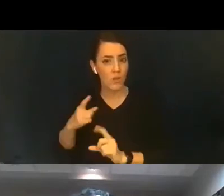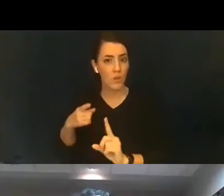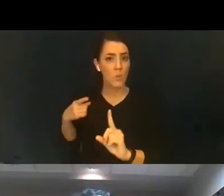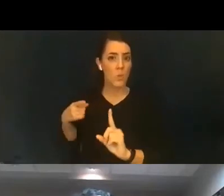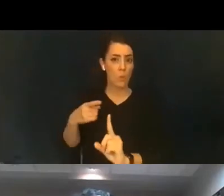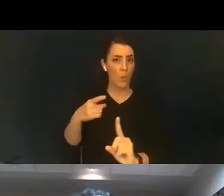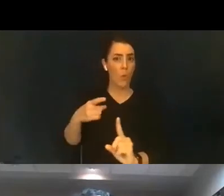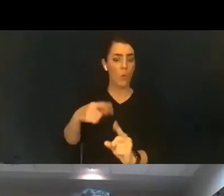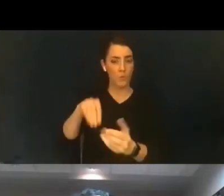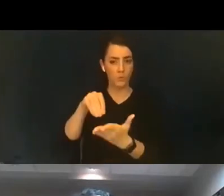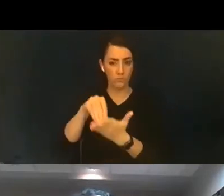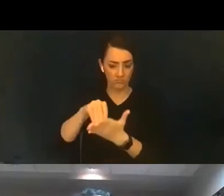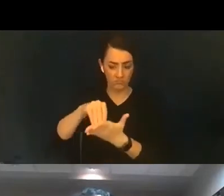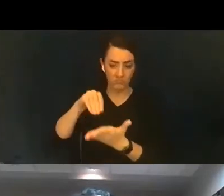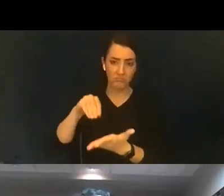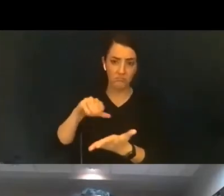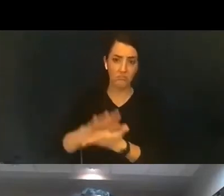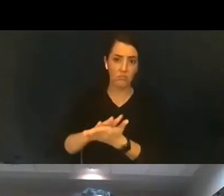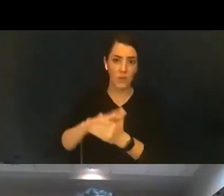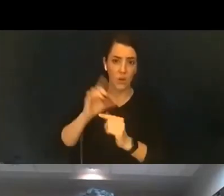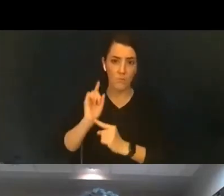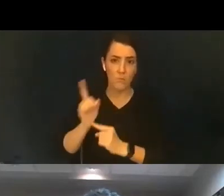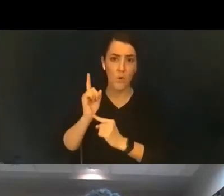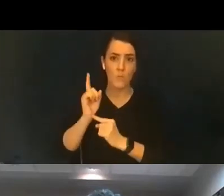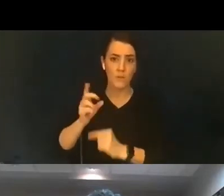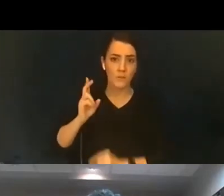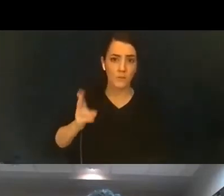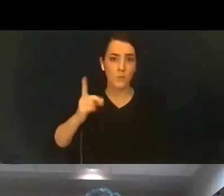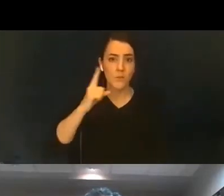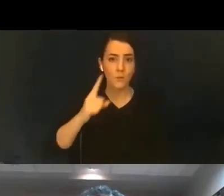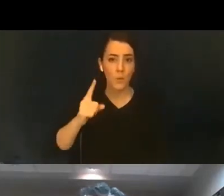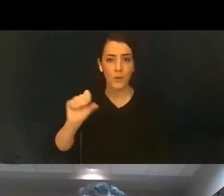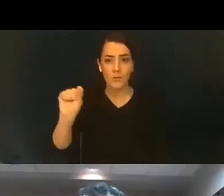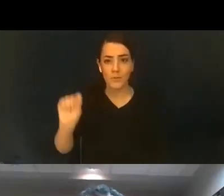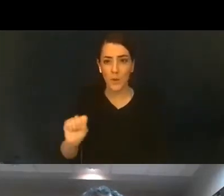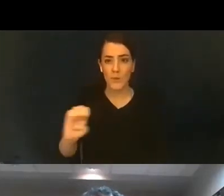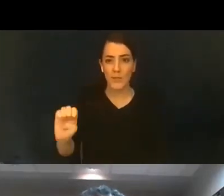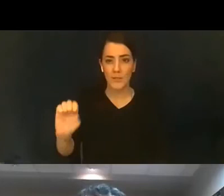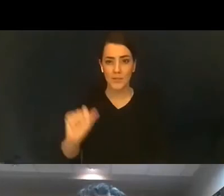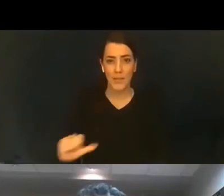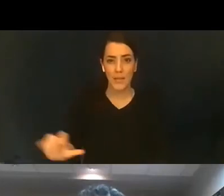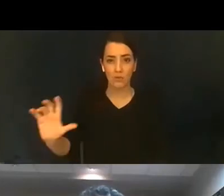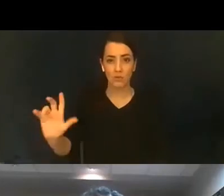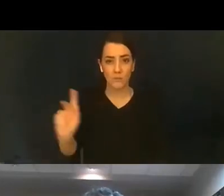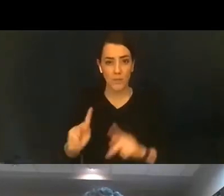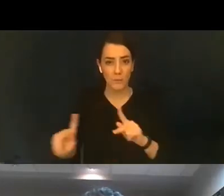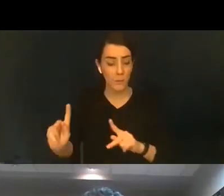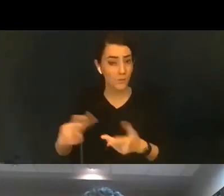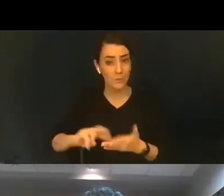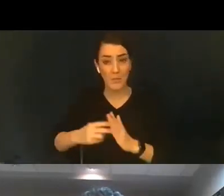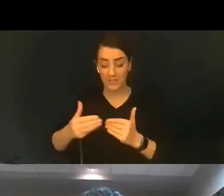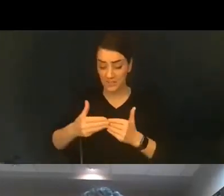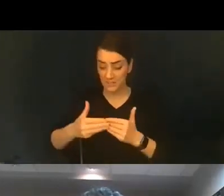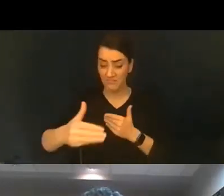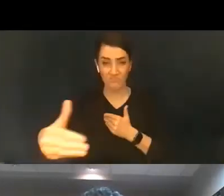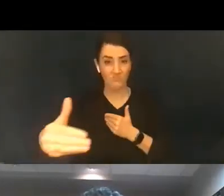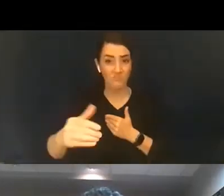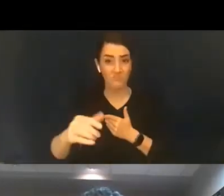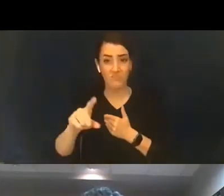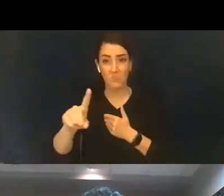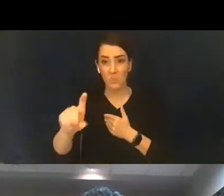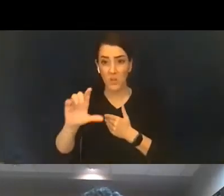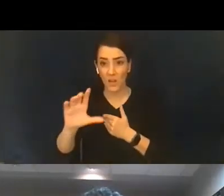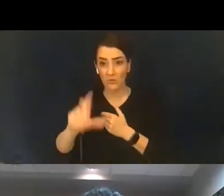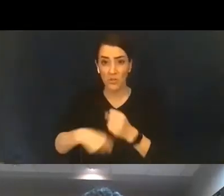history for the Southeast Asians, so that 50 years from now, 100 years from now,